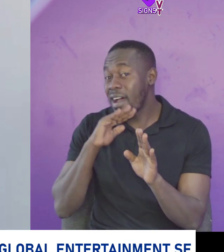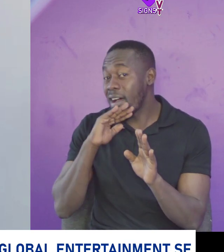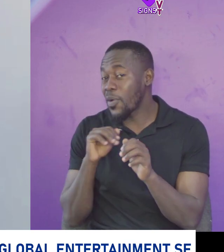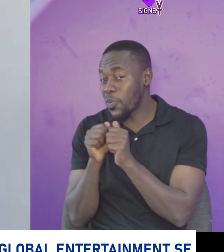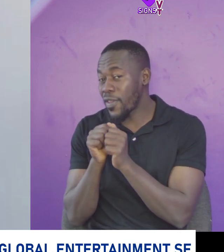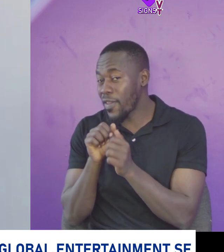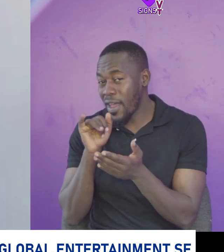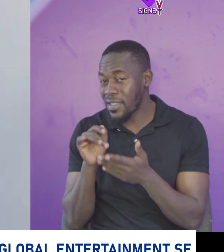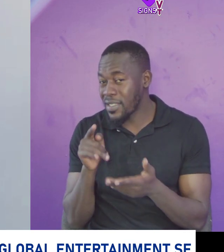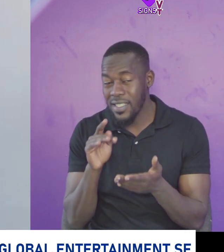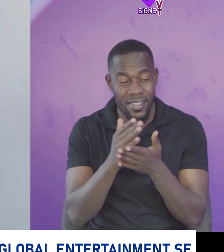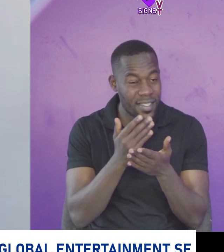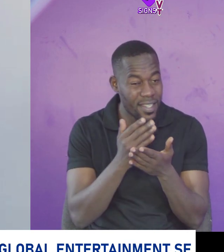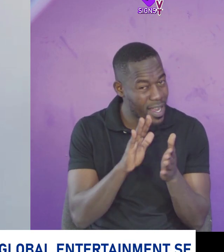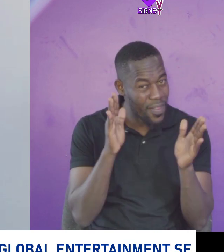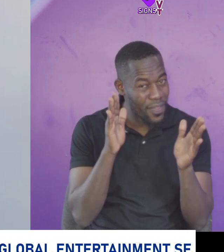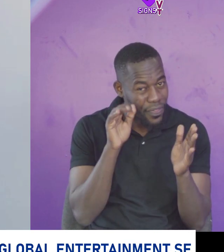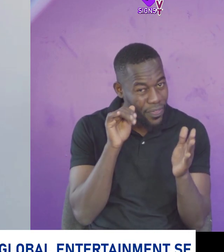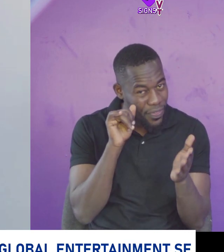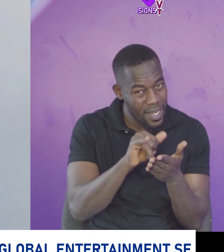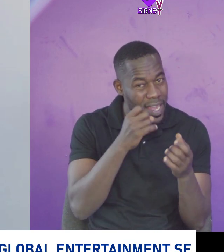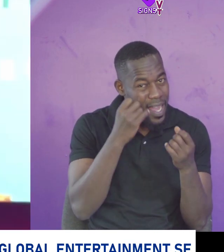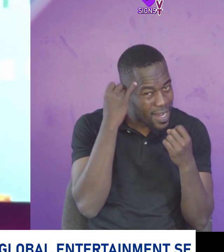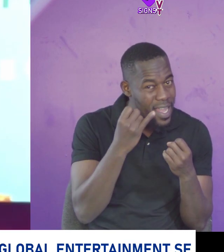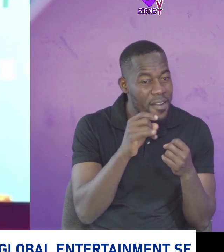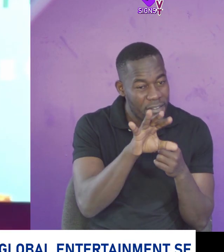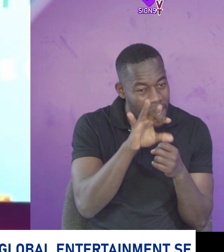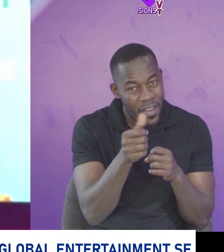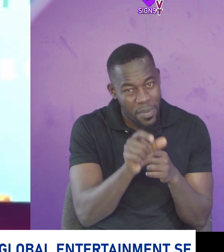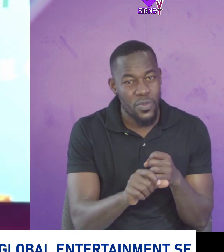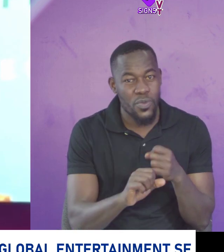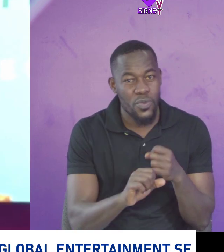Find someone who is willing to support you bring that idea to life.